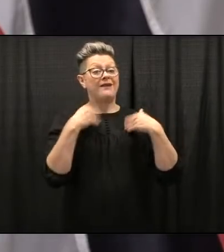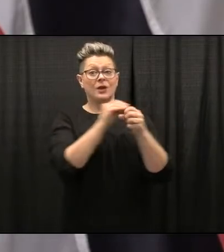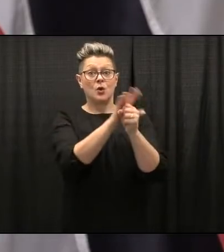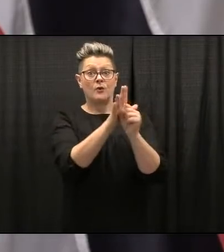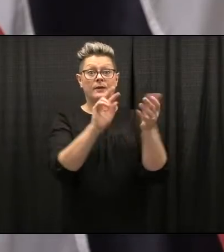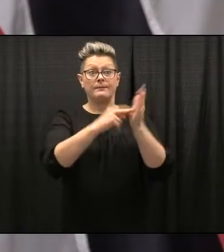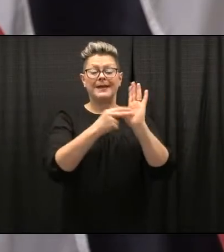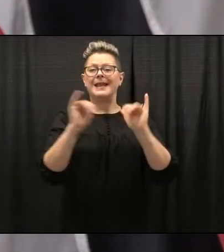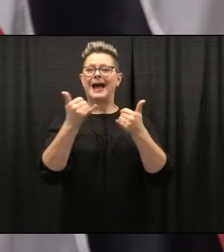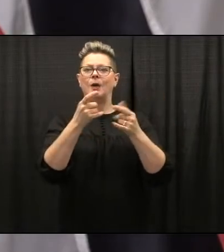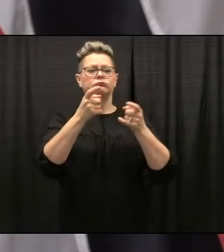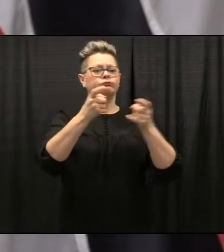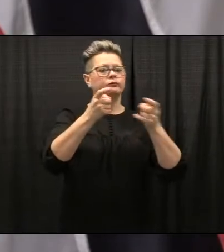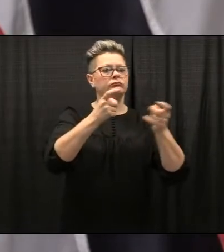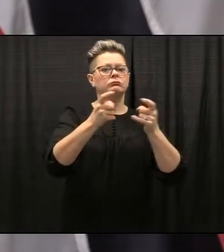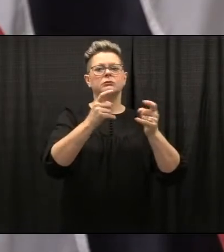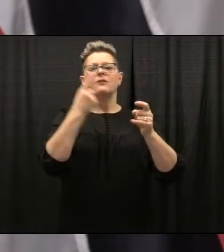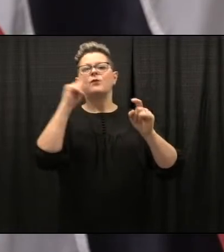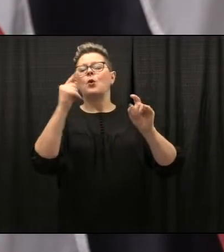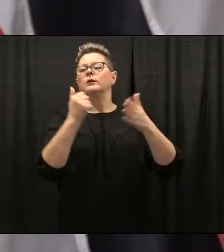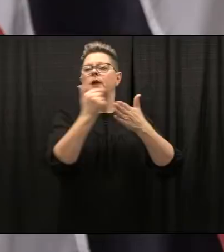manage them. So if we need it for treatment,